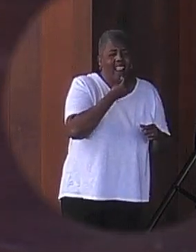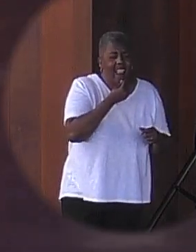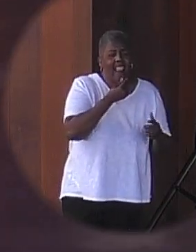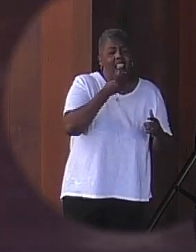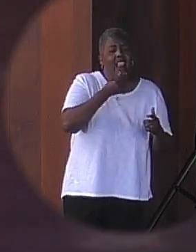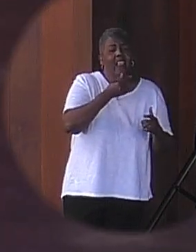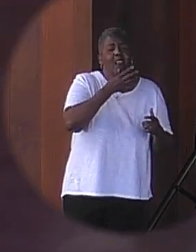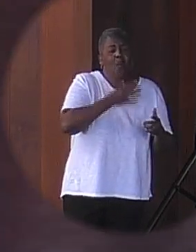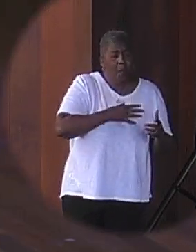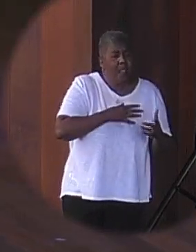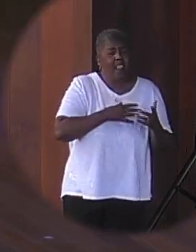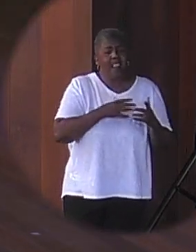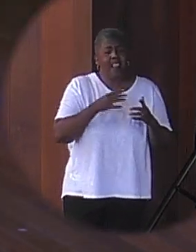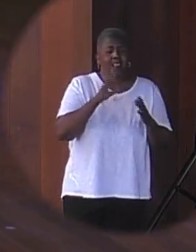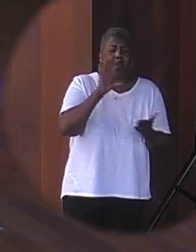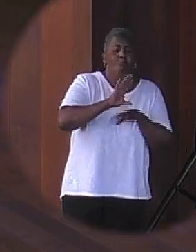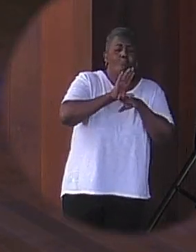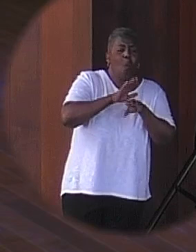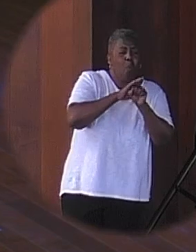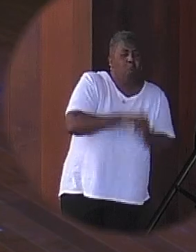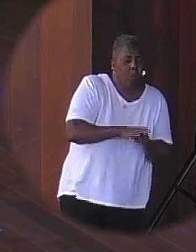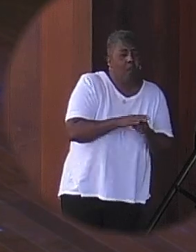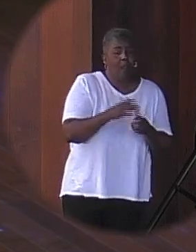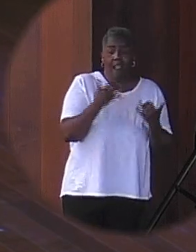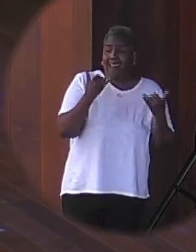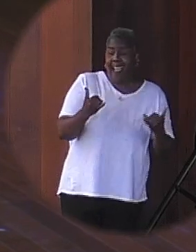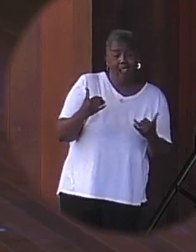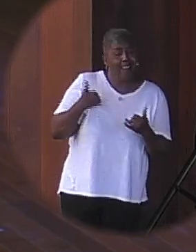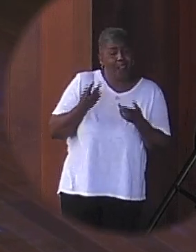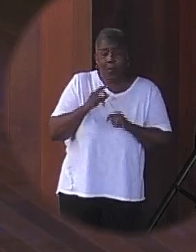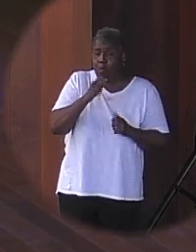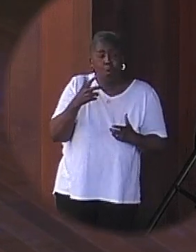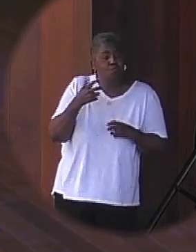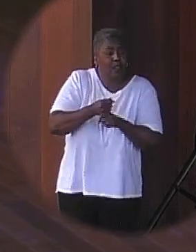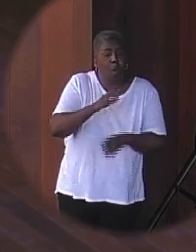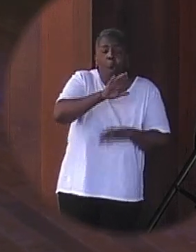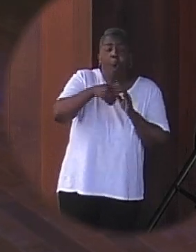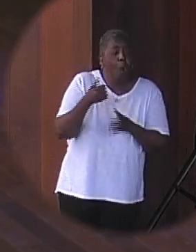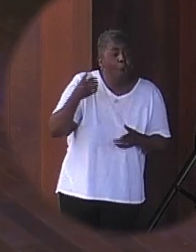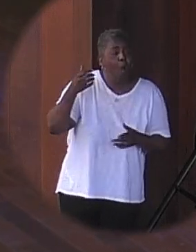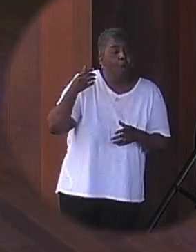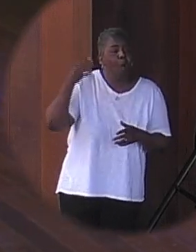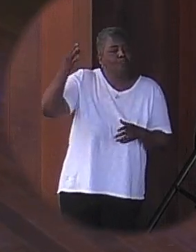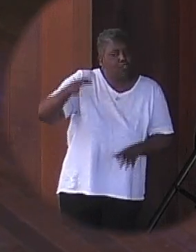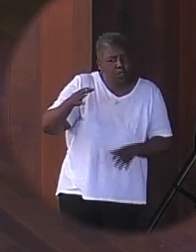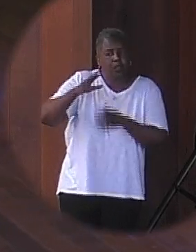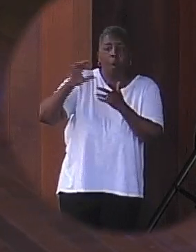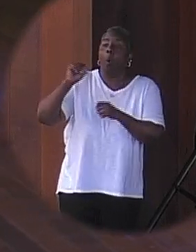women has put them in a place where they don't trust the church. All preachers are guilty.